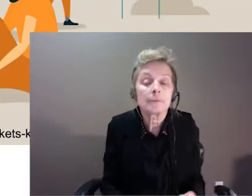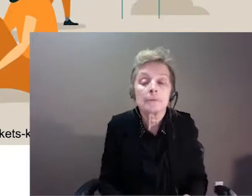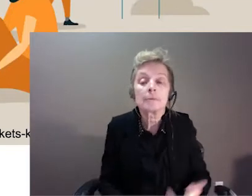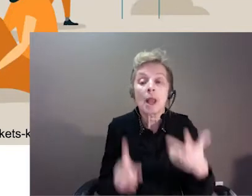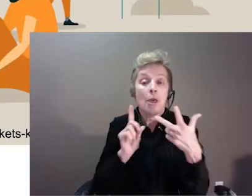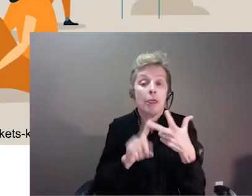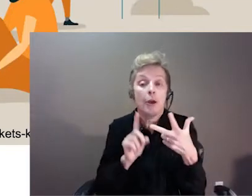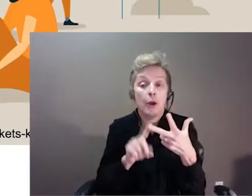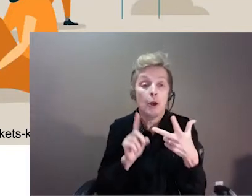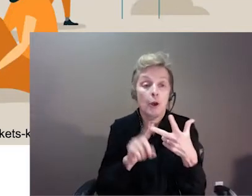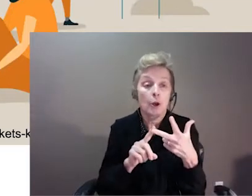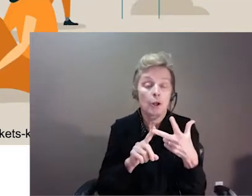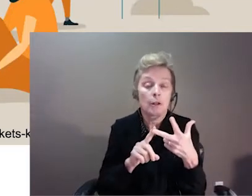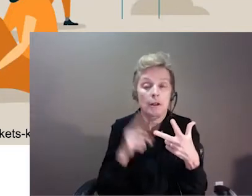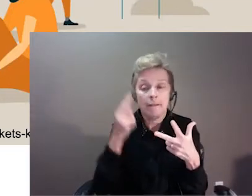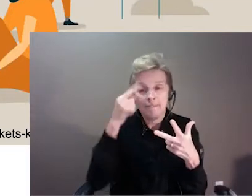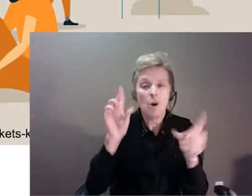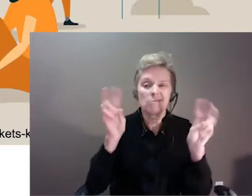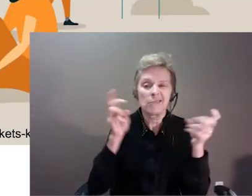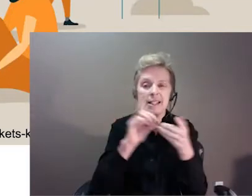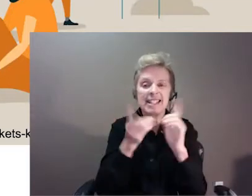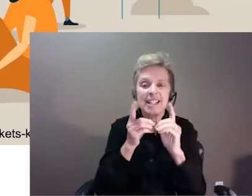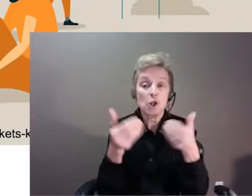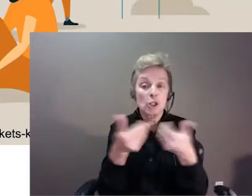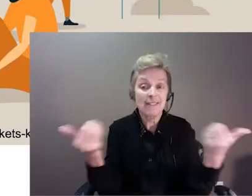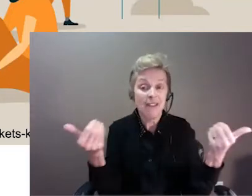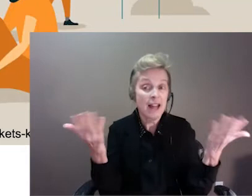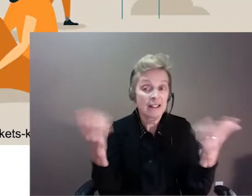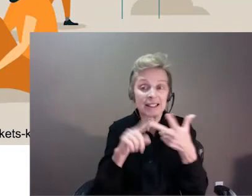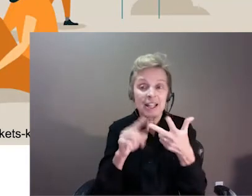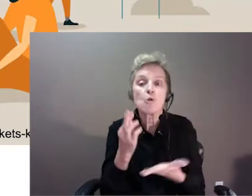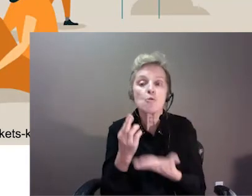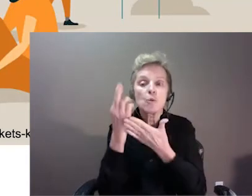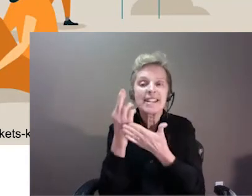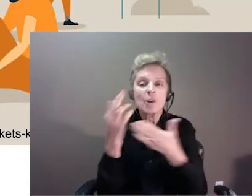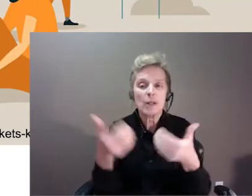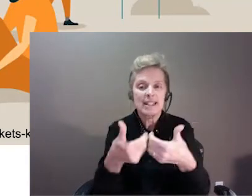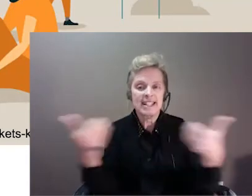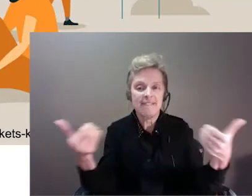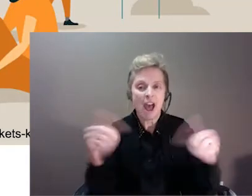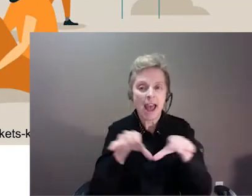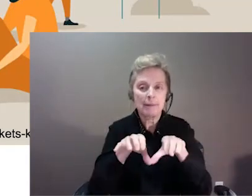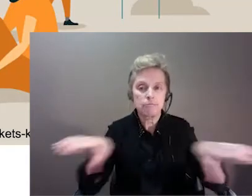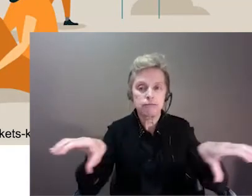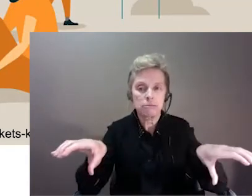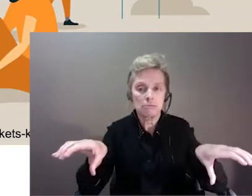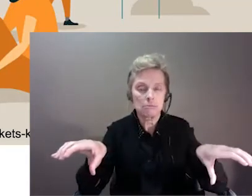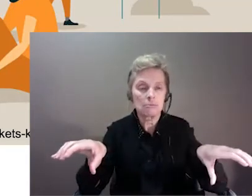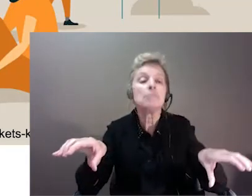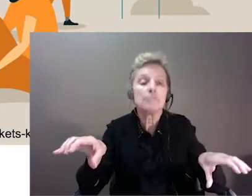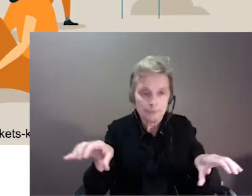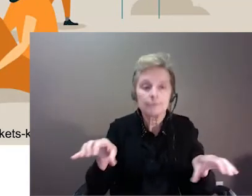The third force perpetuating the digital divide is the resource divide. Our study suggests that people with disabilities are more impacted